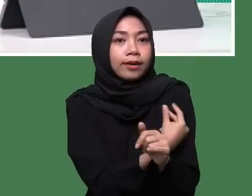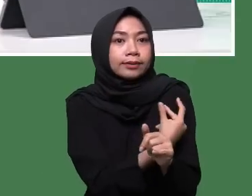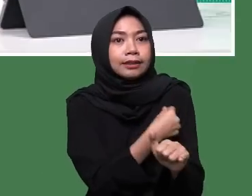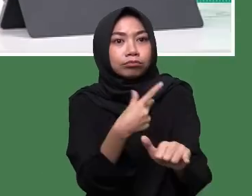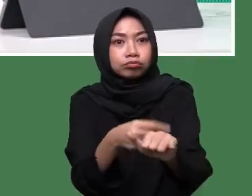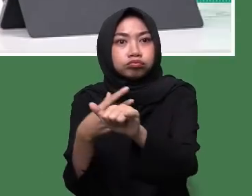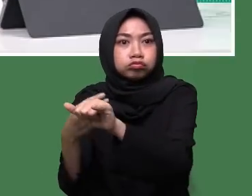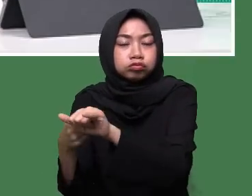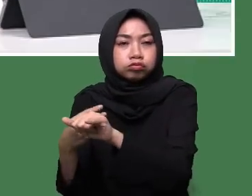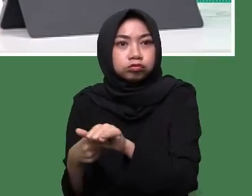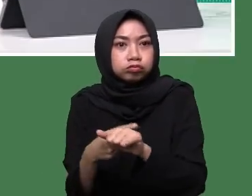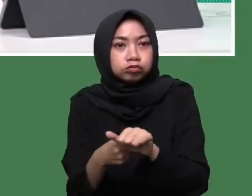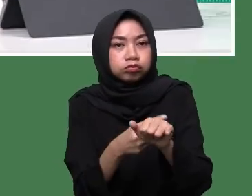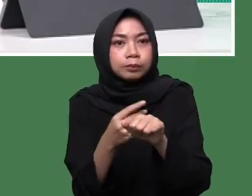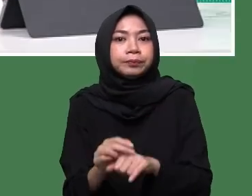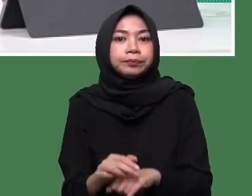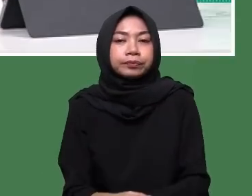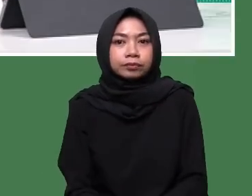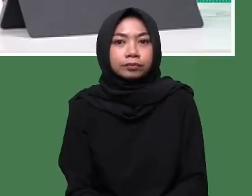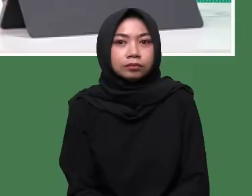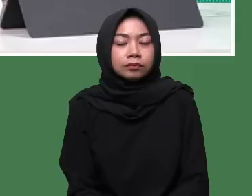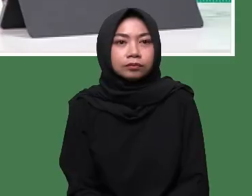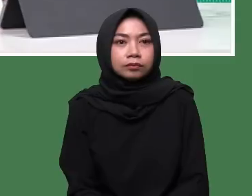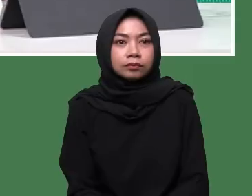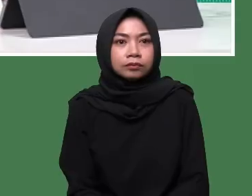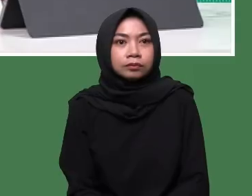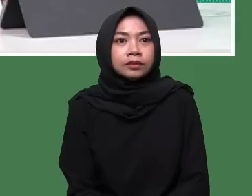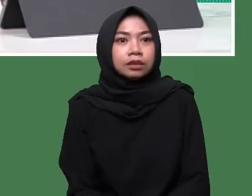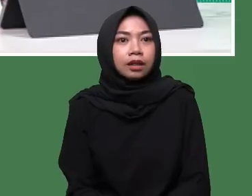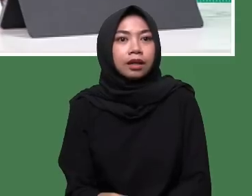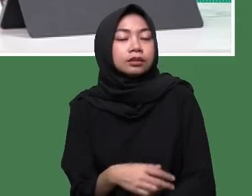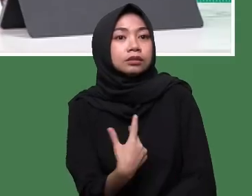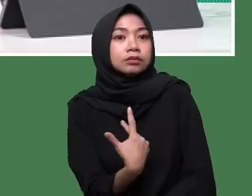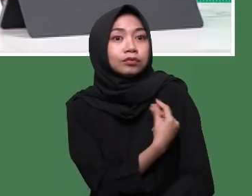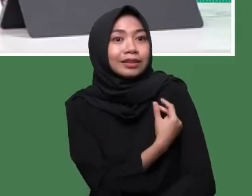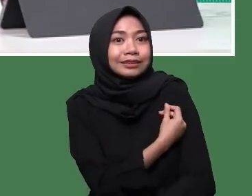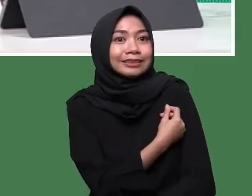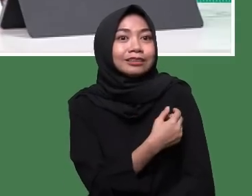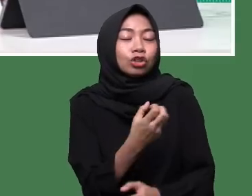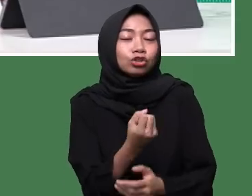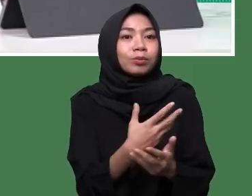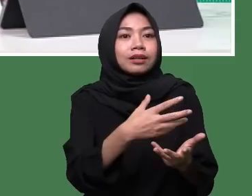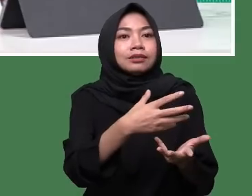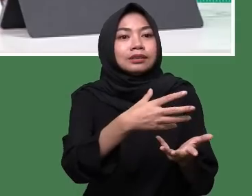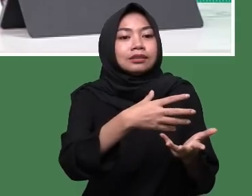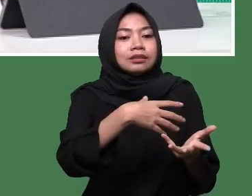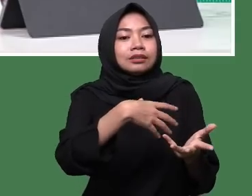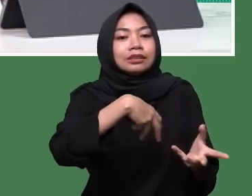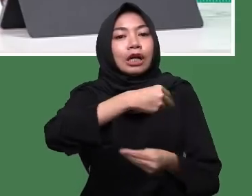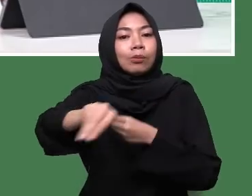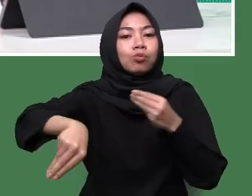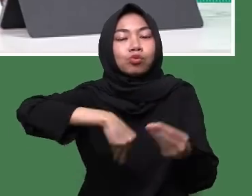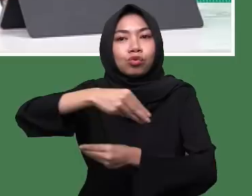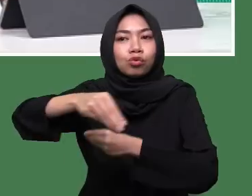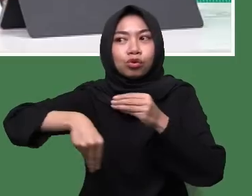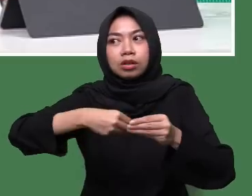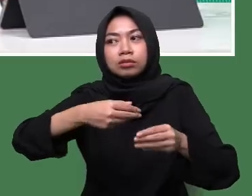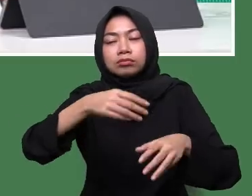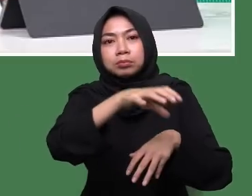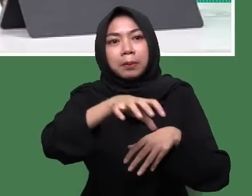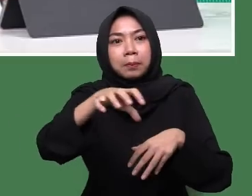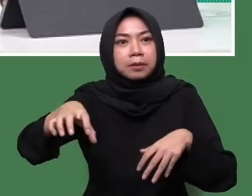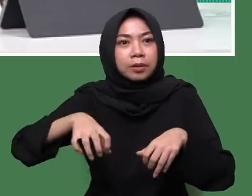be mixing the source of the vaccines to make sure that there is a transition source of vaccines,